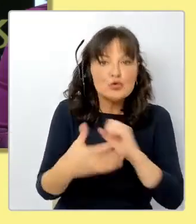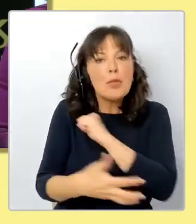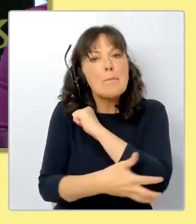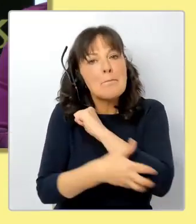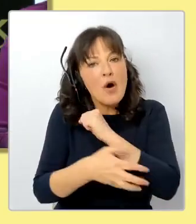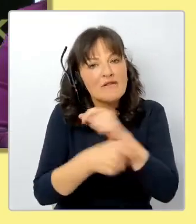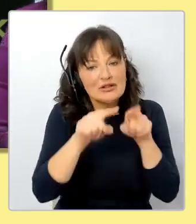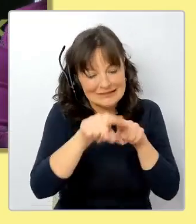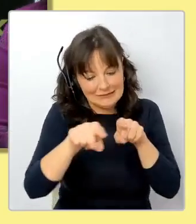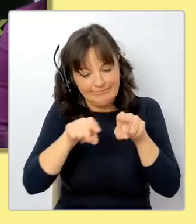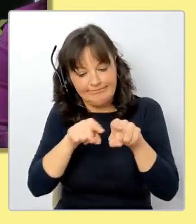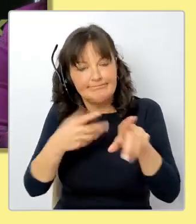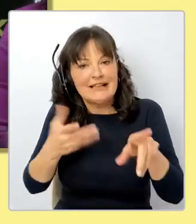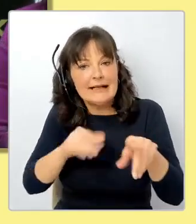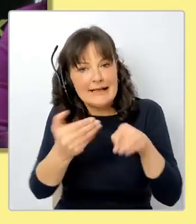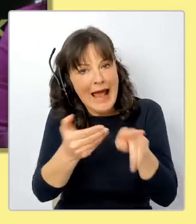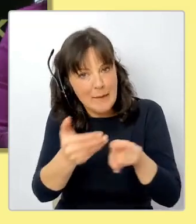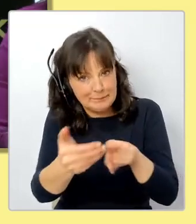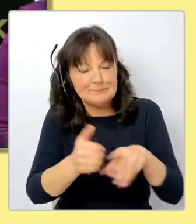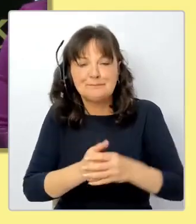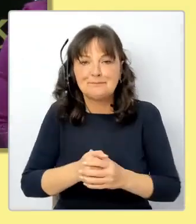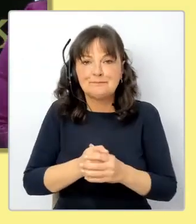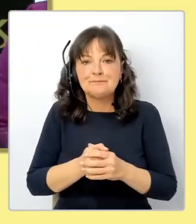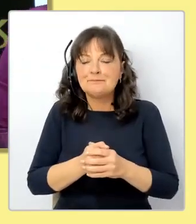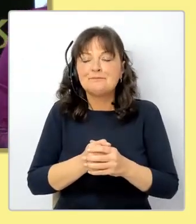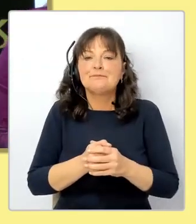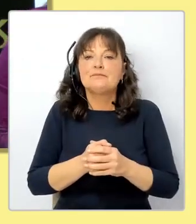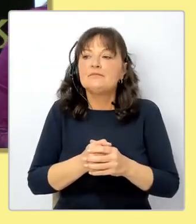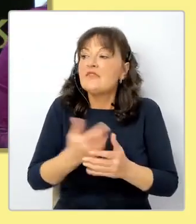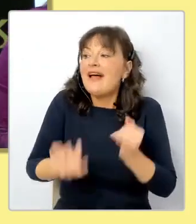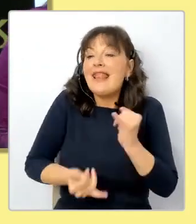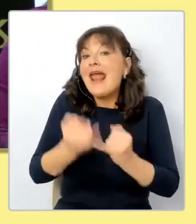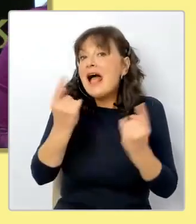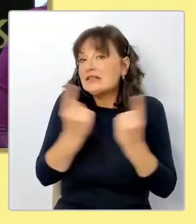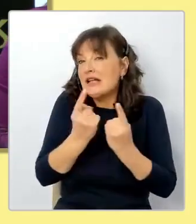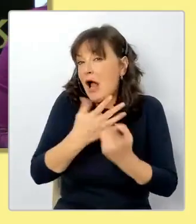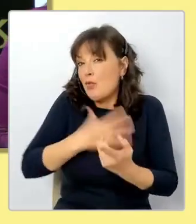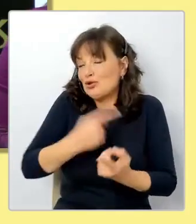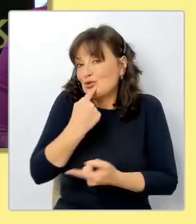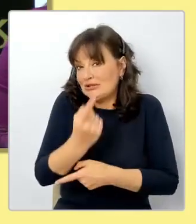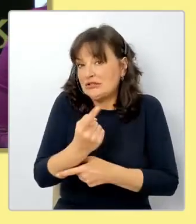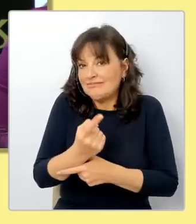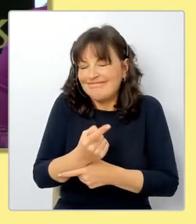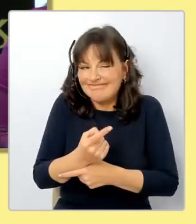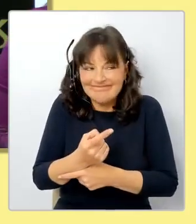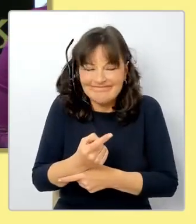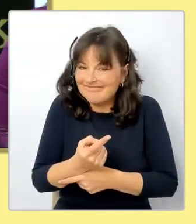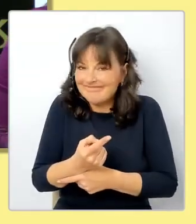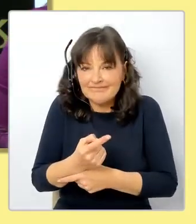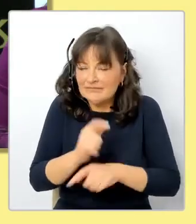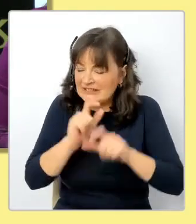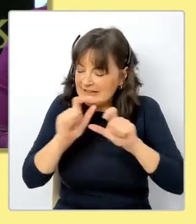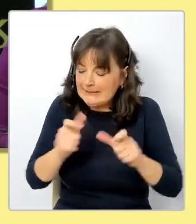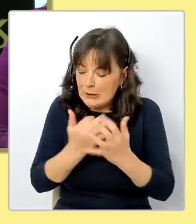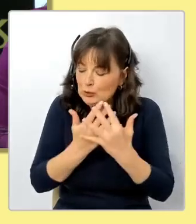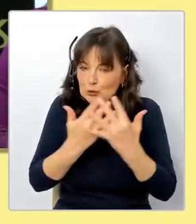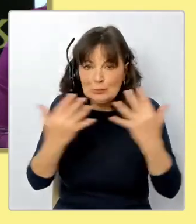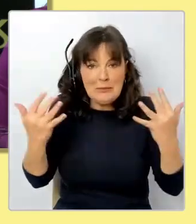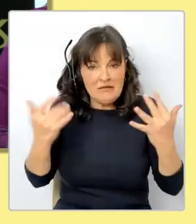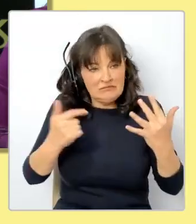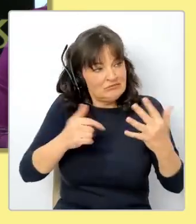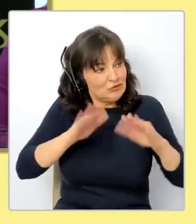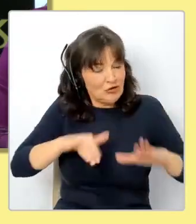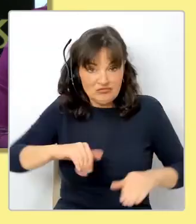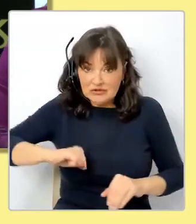to reduce. And the last thing I would say on this is there's far too many still of our children in Scotland who